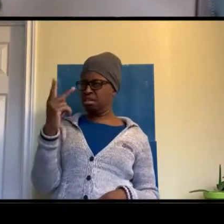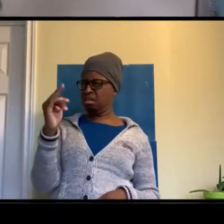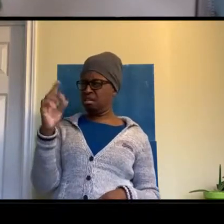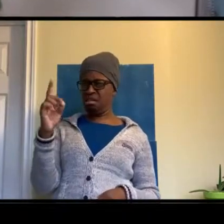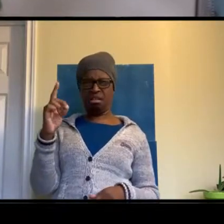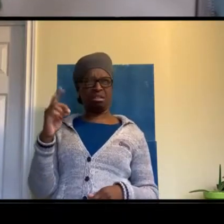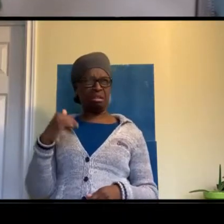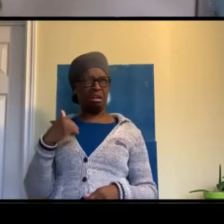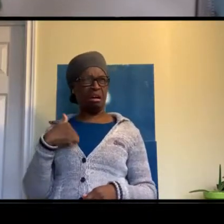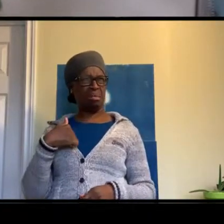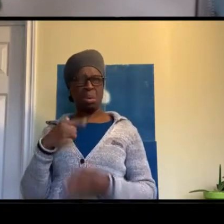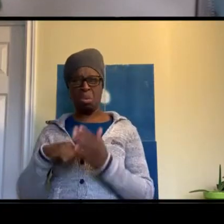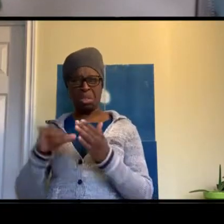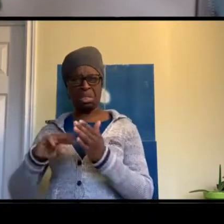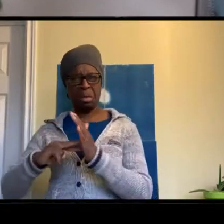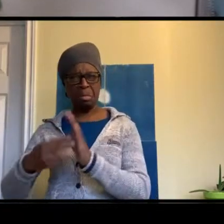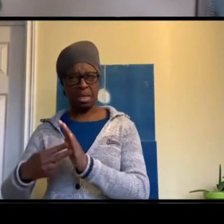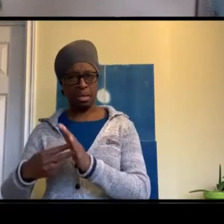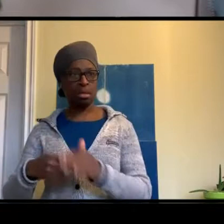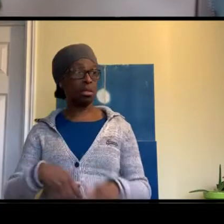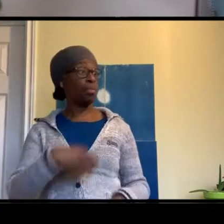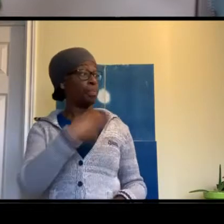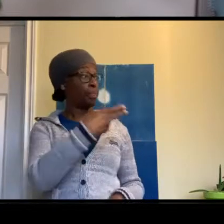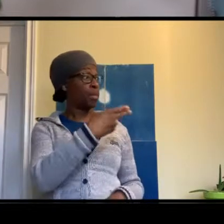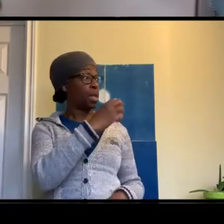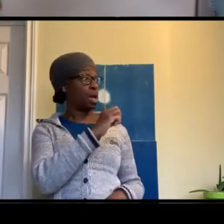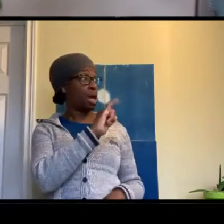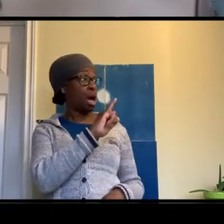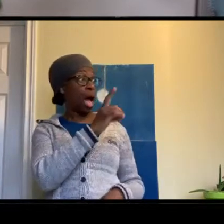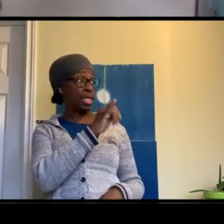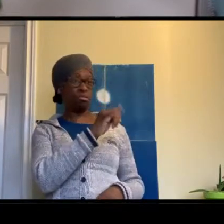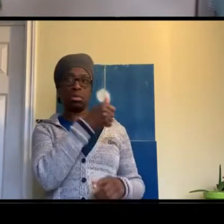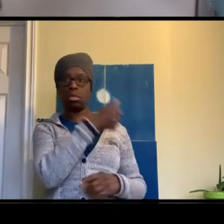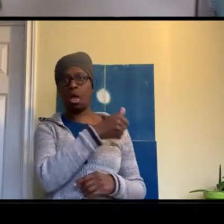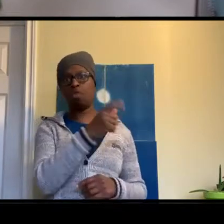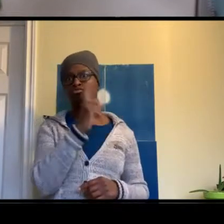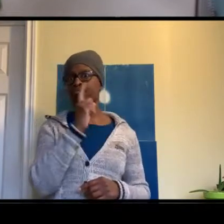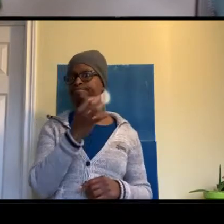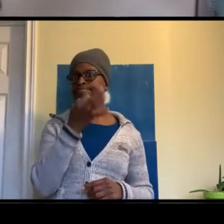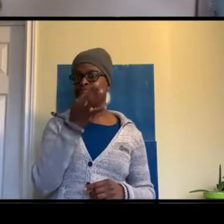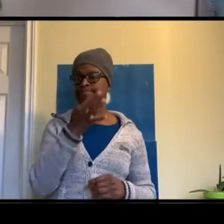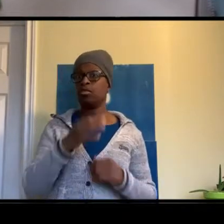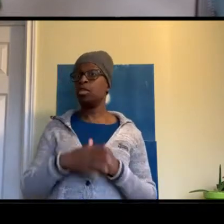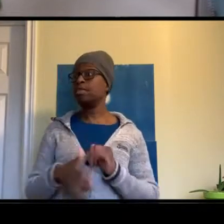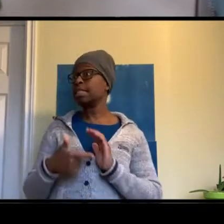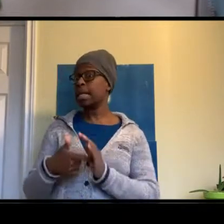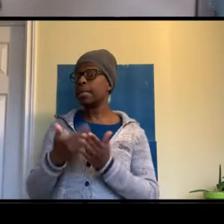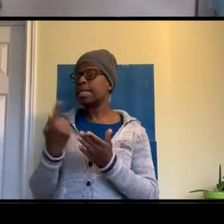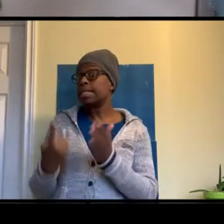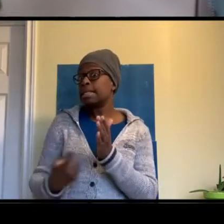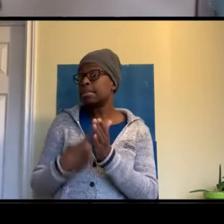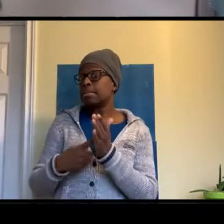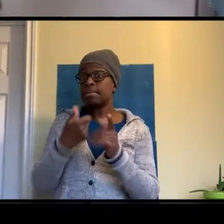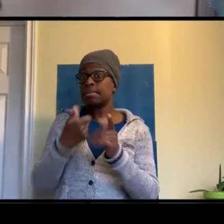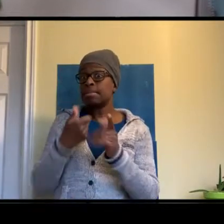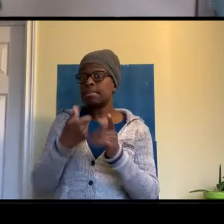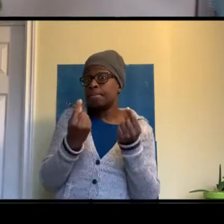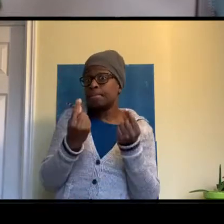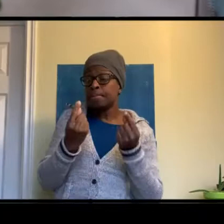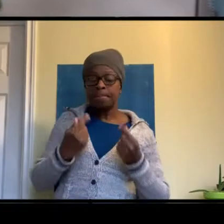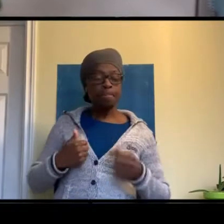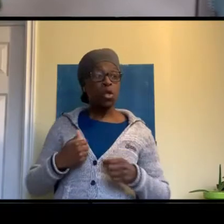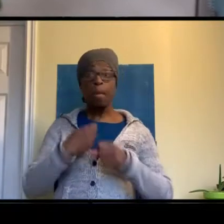within her art practice, she reuses a lot of recycled materials. And so I think as artists, we're